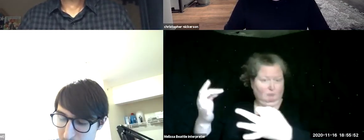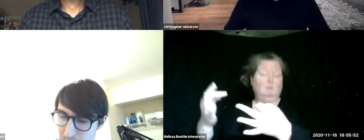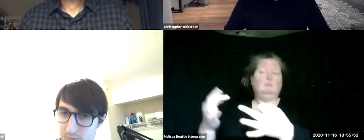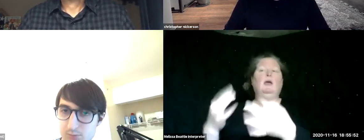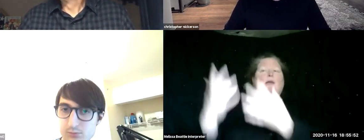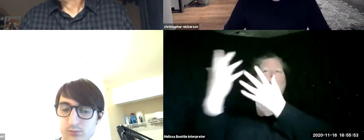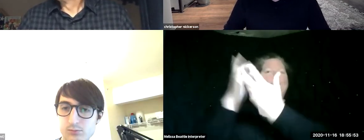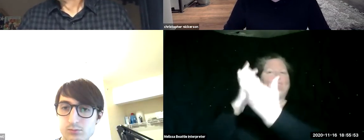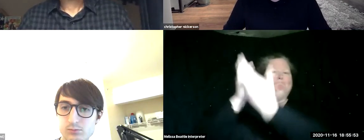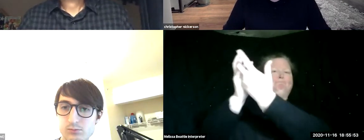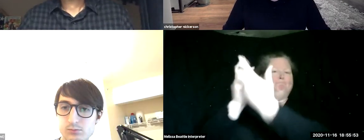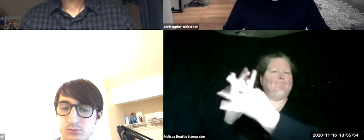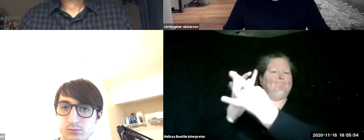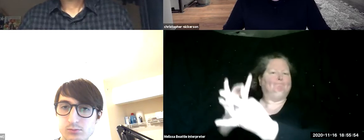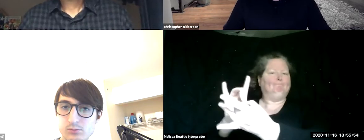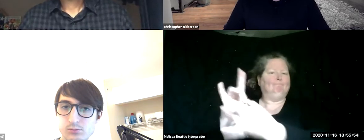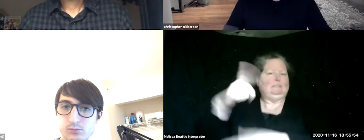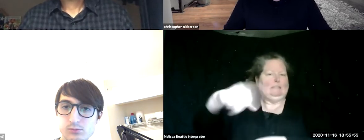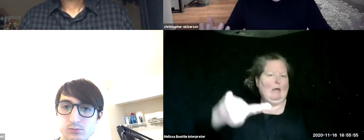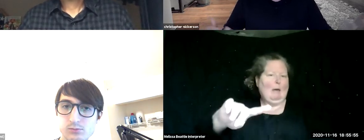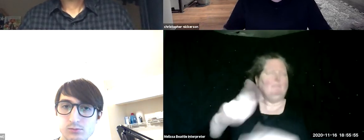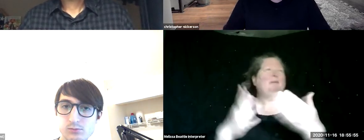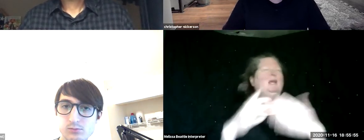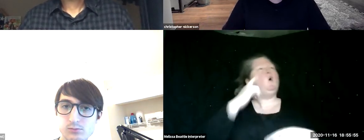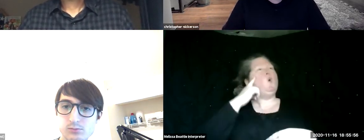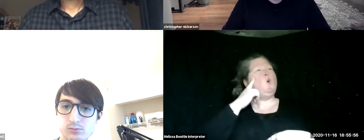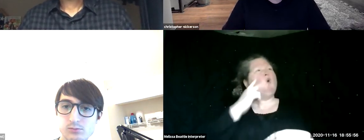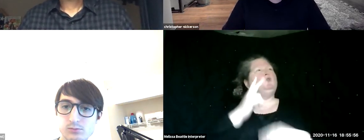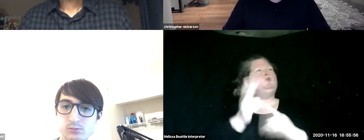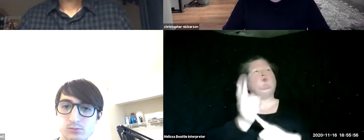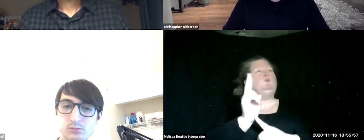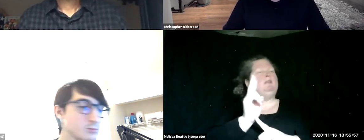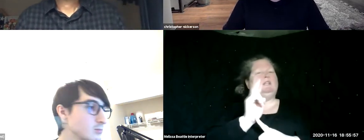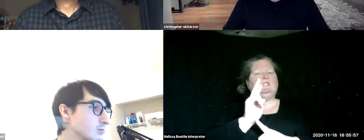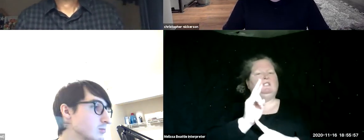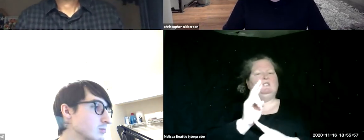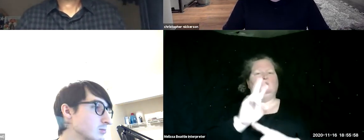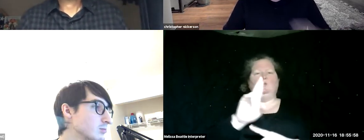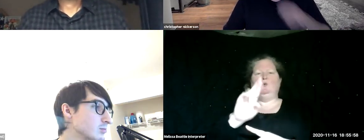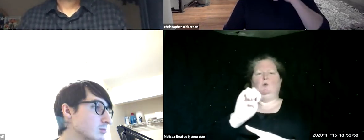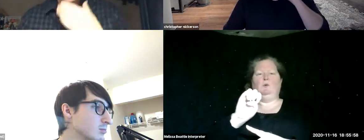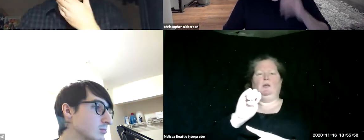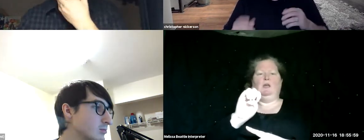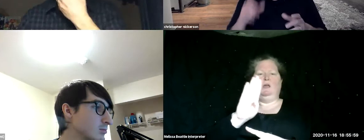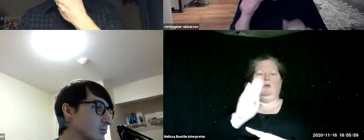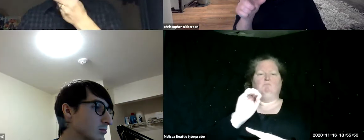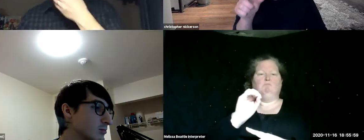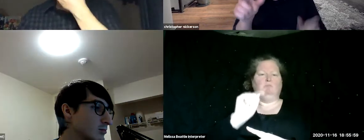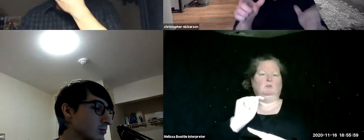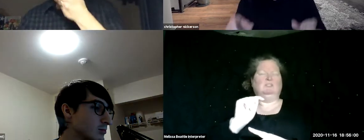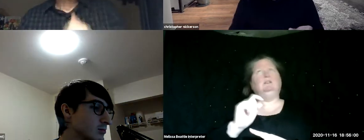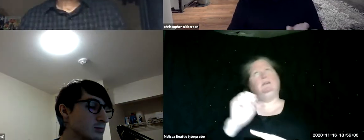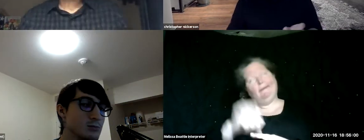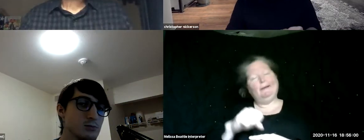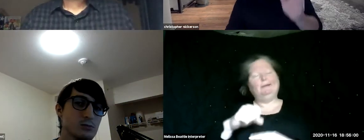to them, maybe we'll give them an extra 2 minutes to just reboot the machine and deal with the update because it's annoying. But you know, if they saw